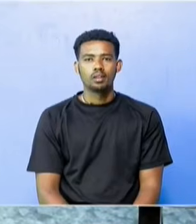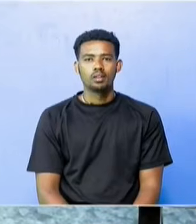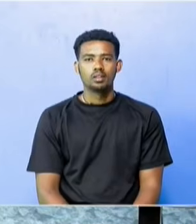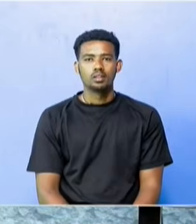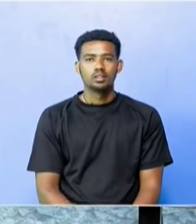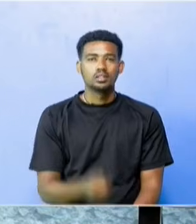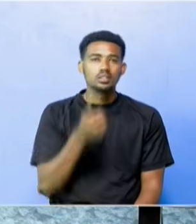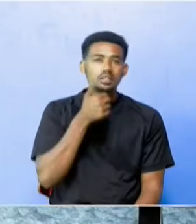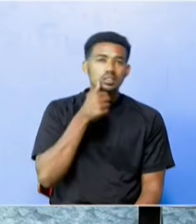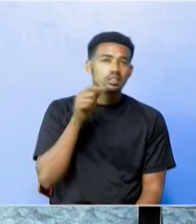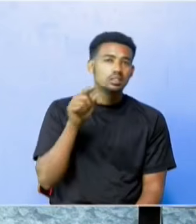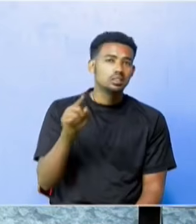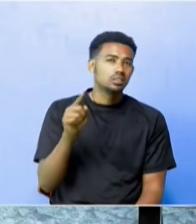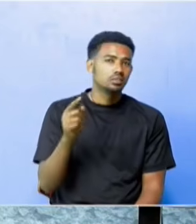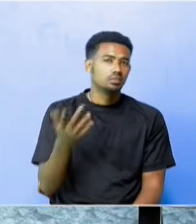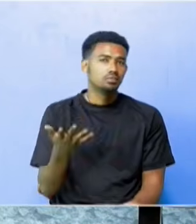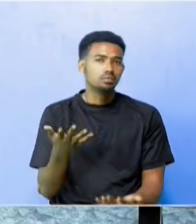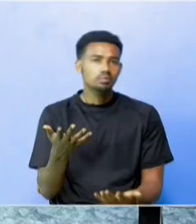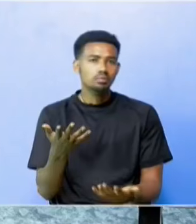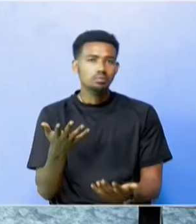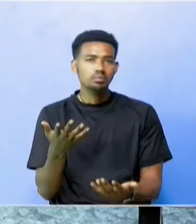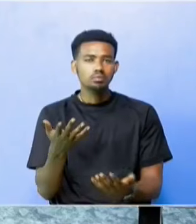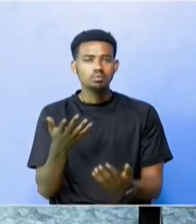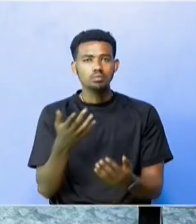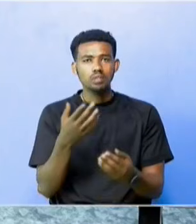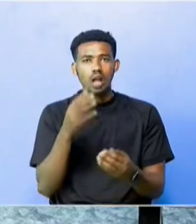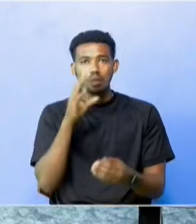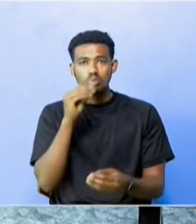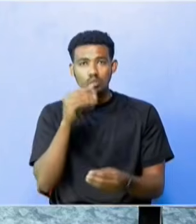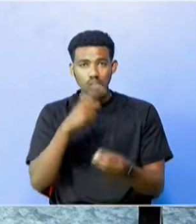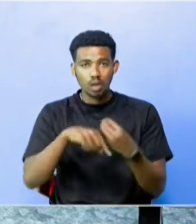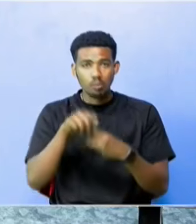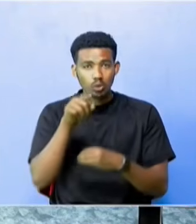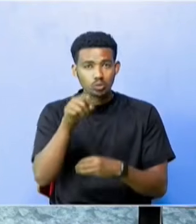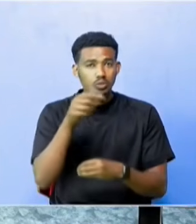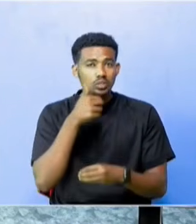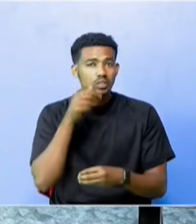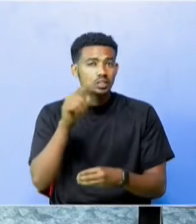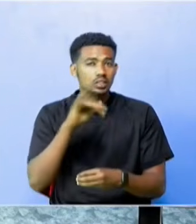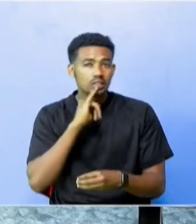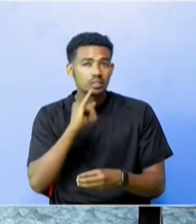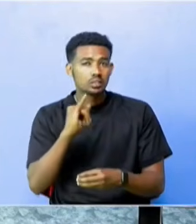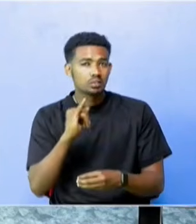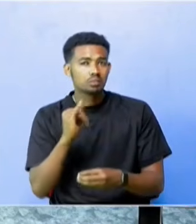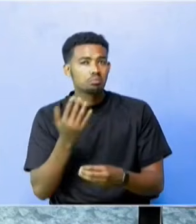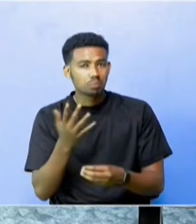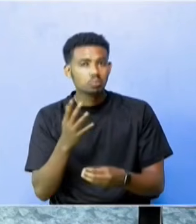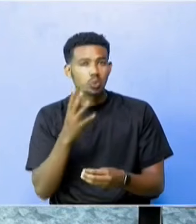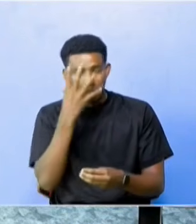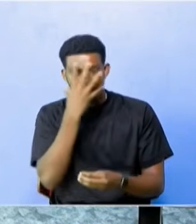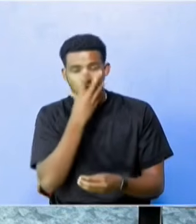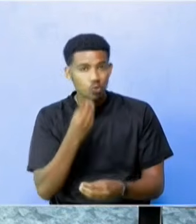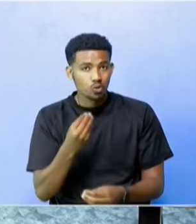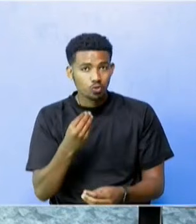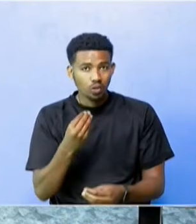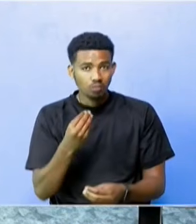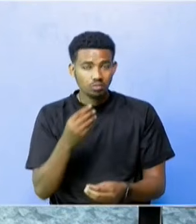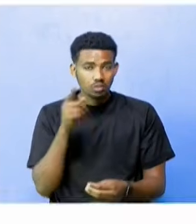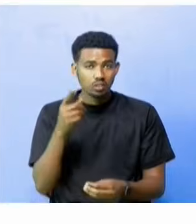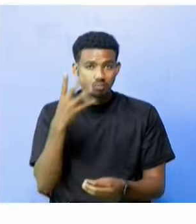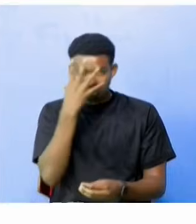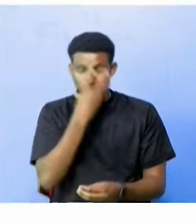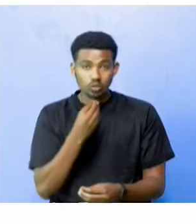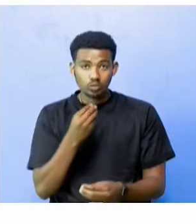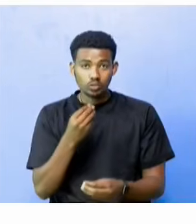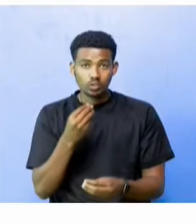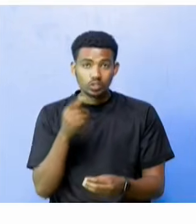She is absolutely beautiful. I'm talking about you. Yeah, she is absolutely beautiful. We said she is beautiful. Who